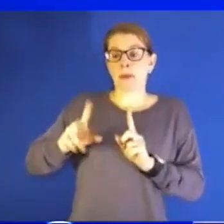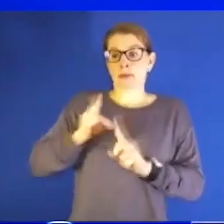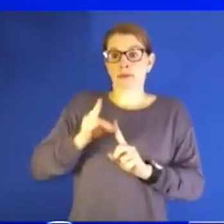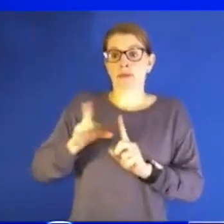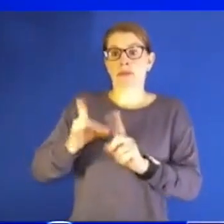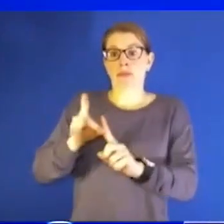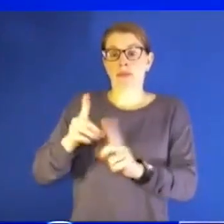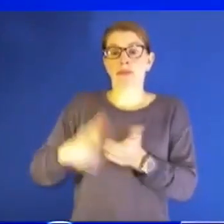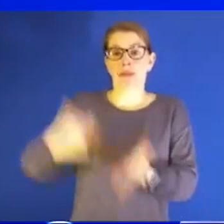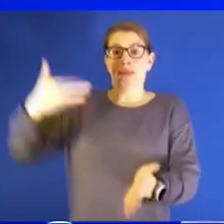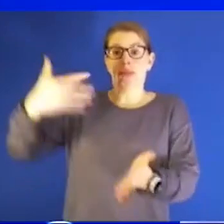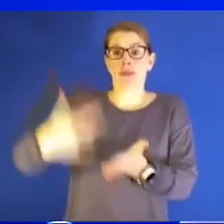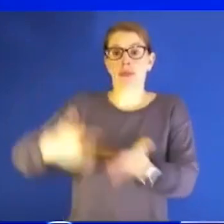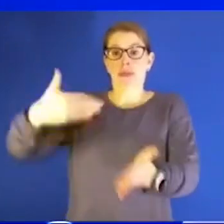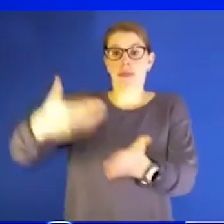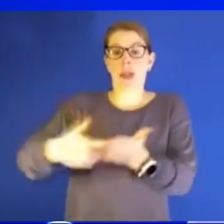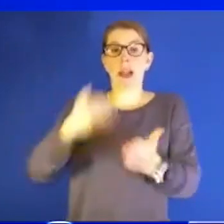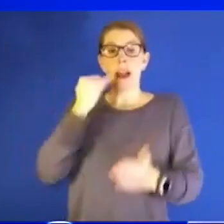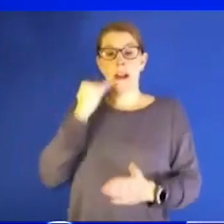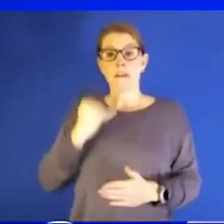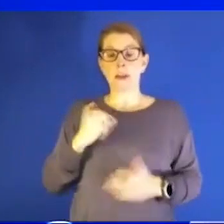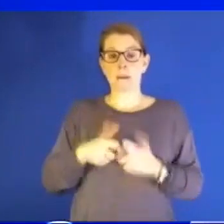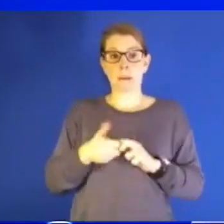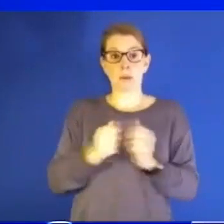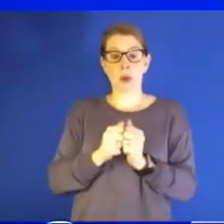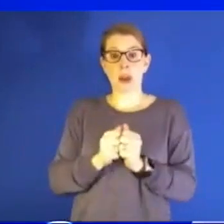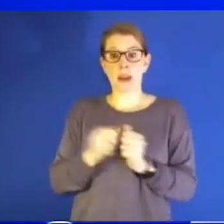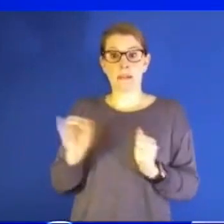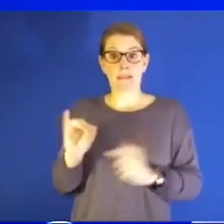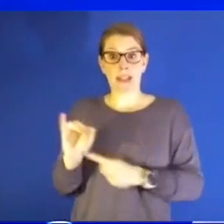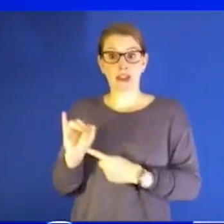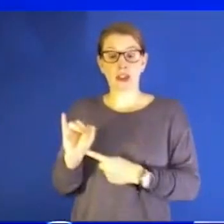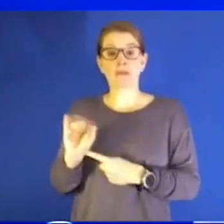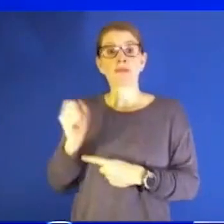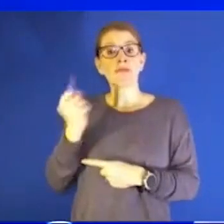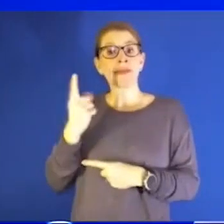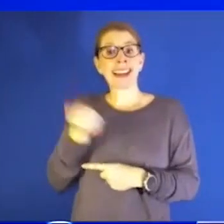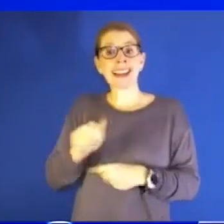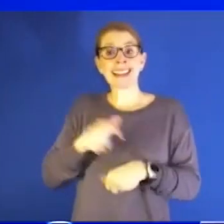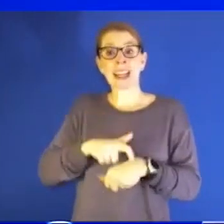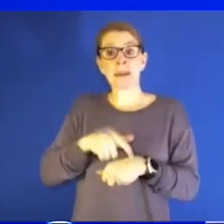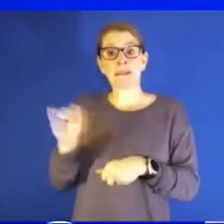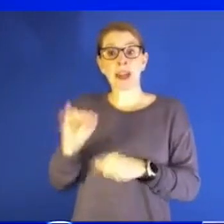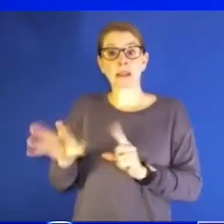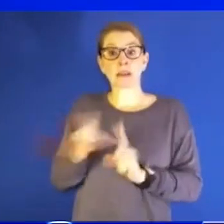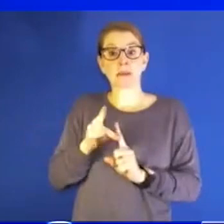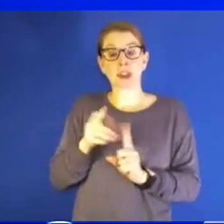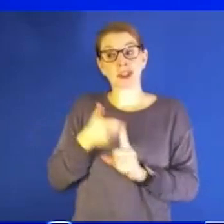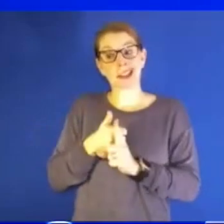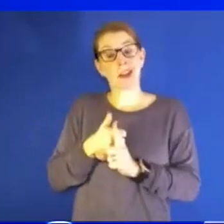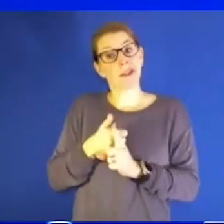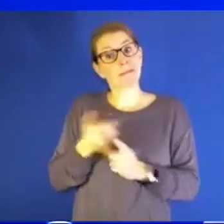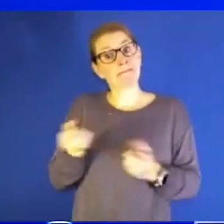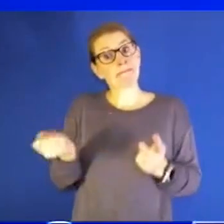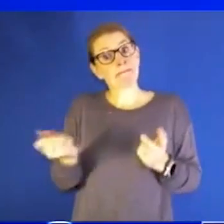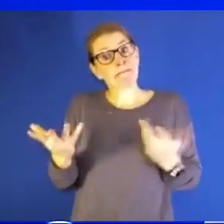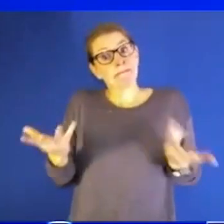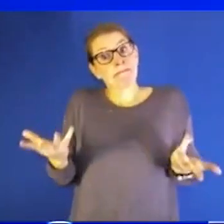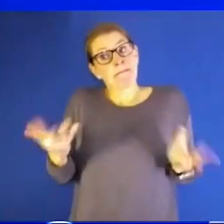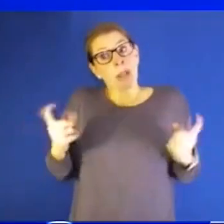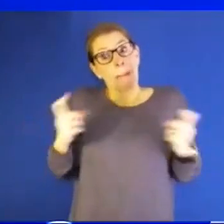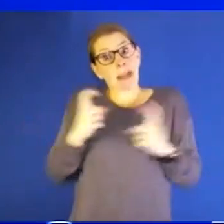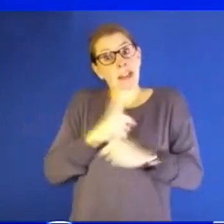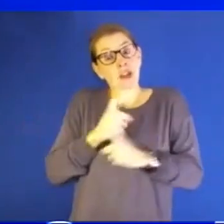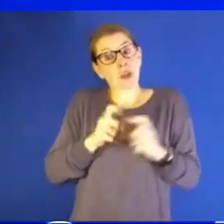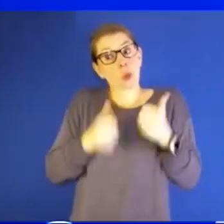survive, the problem with infection, Stephen, we've talked about this, is that anytime you get infected, you roll the dice with those complications. And so the best